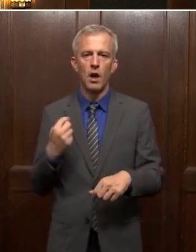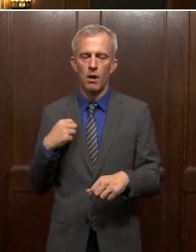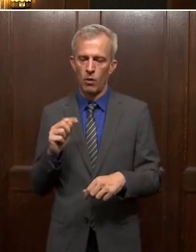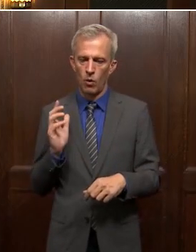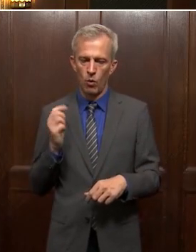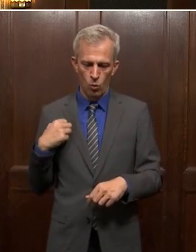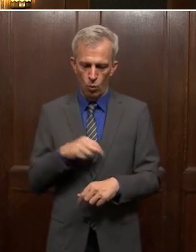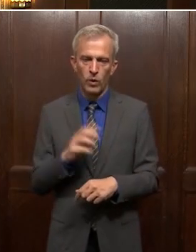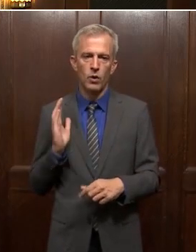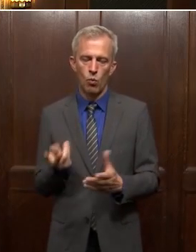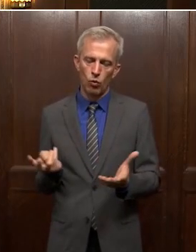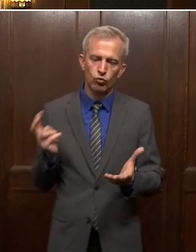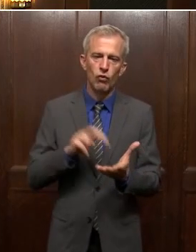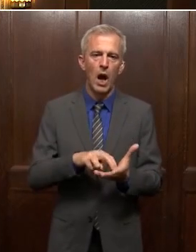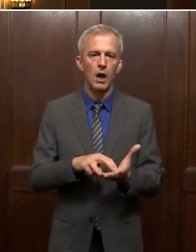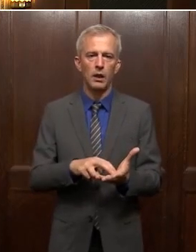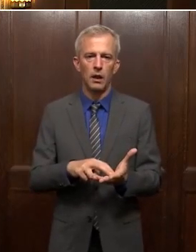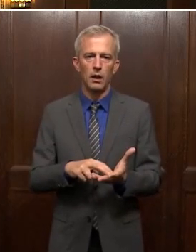this city of angels.